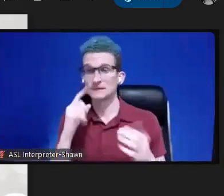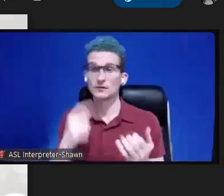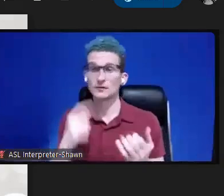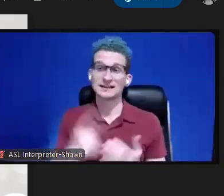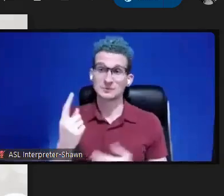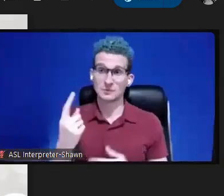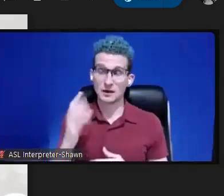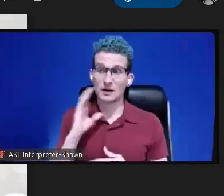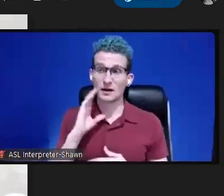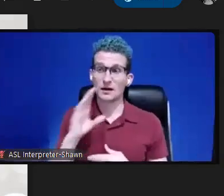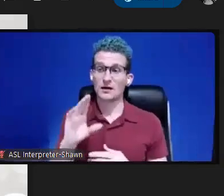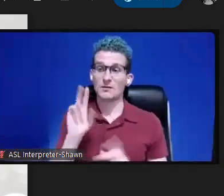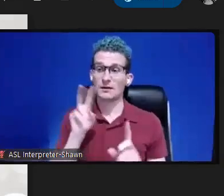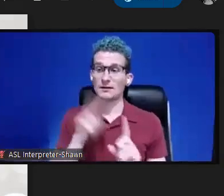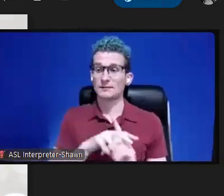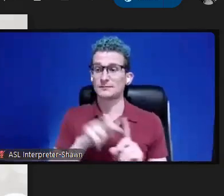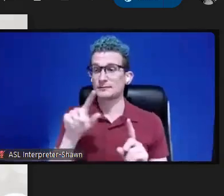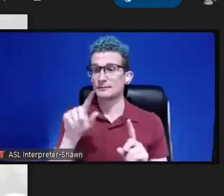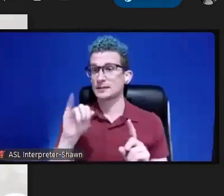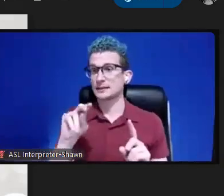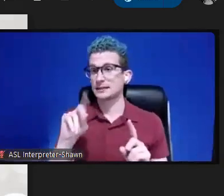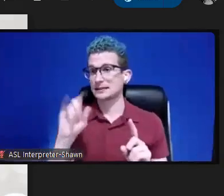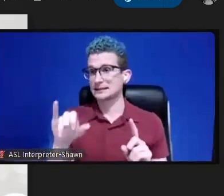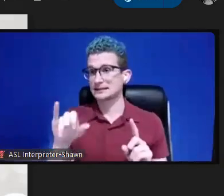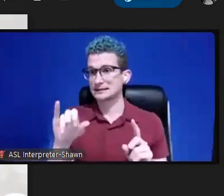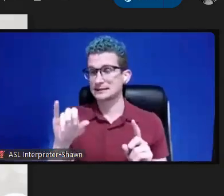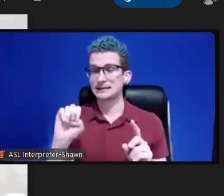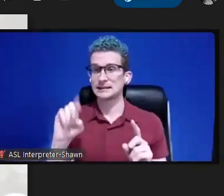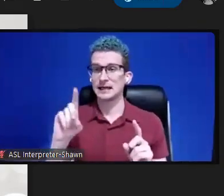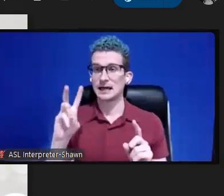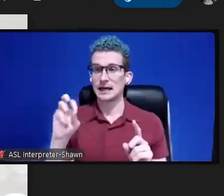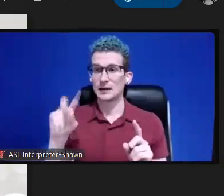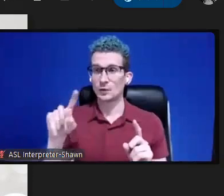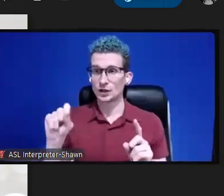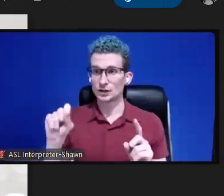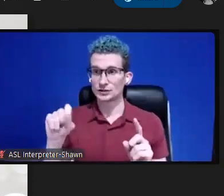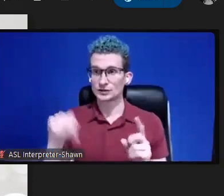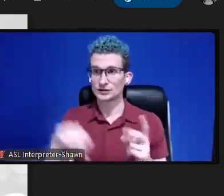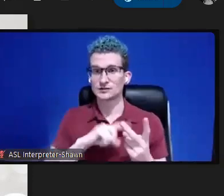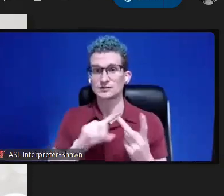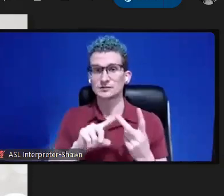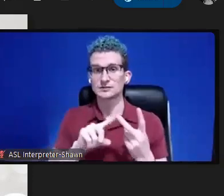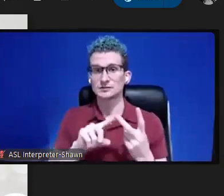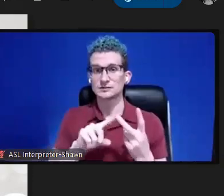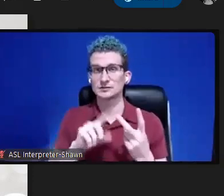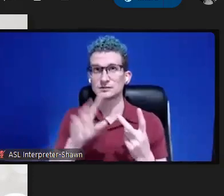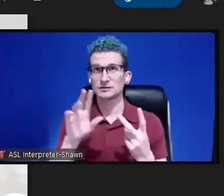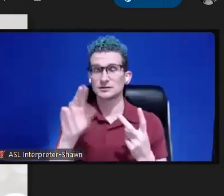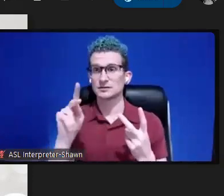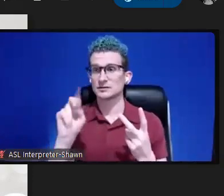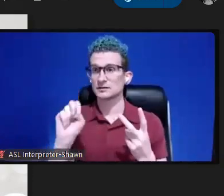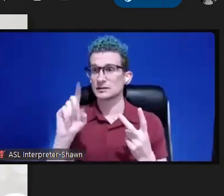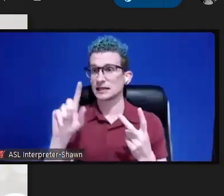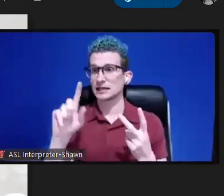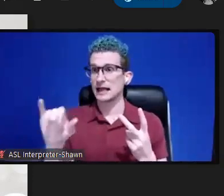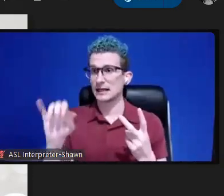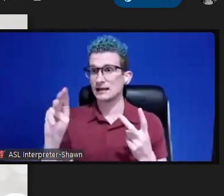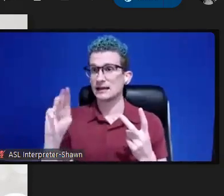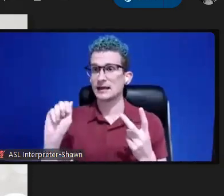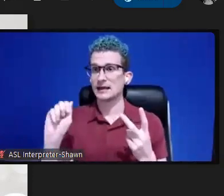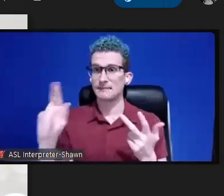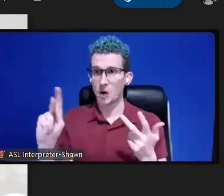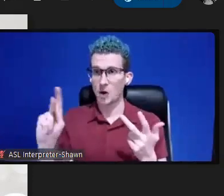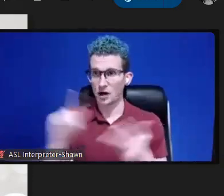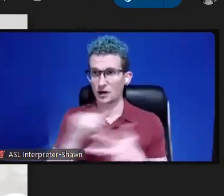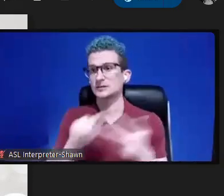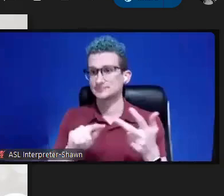Lindsay Edwards and who was it? Kelly and Mark, so they can kind of see your